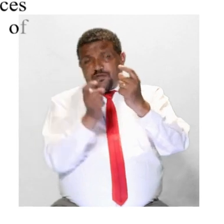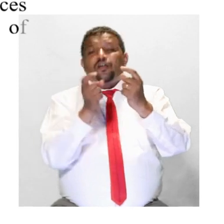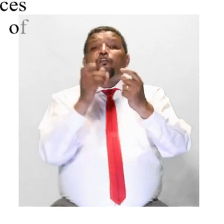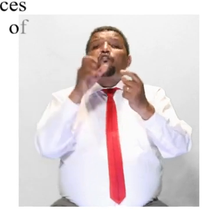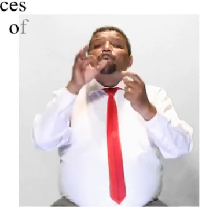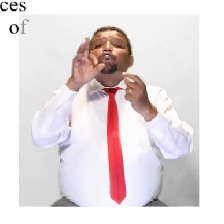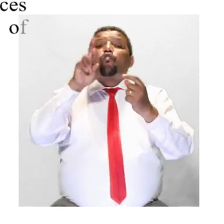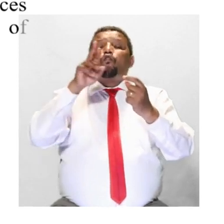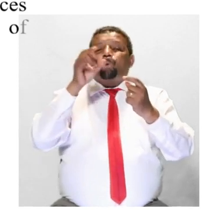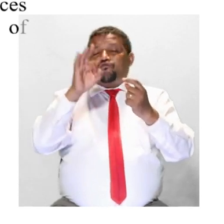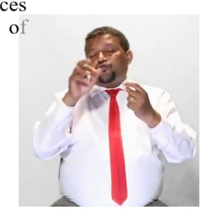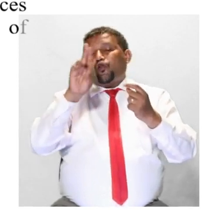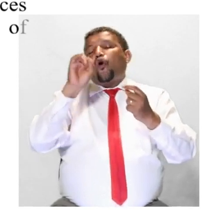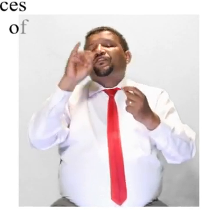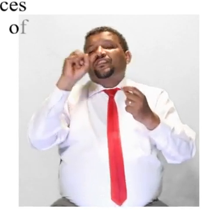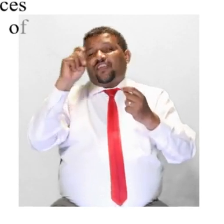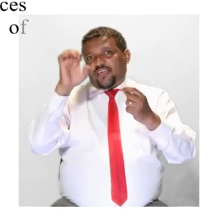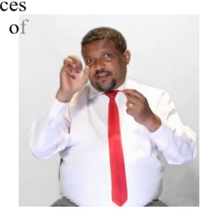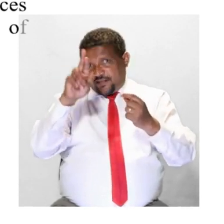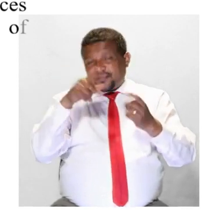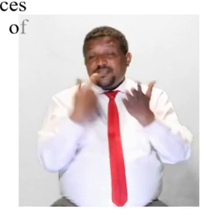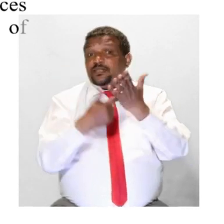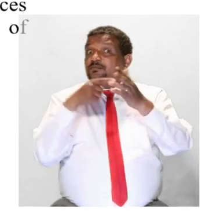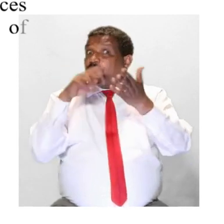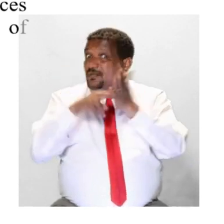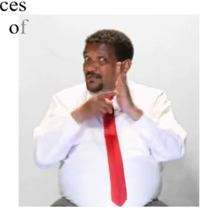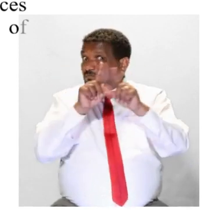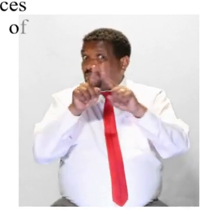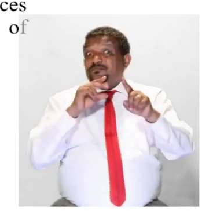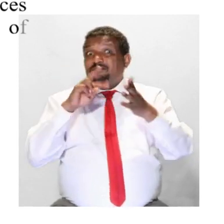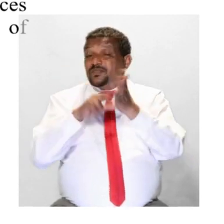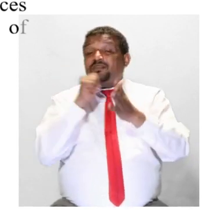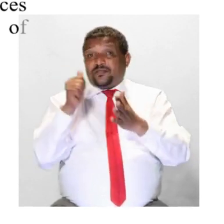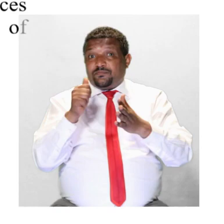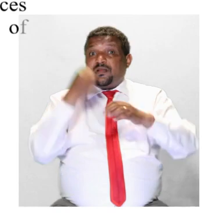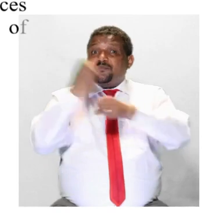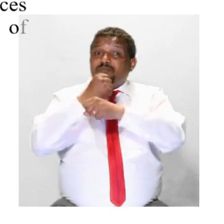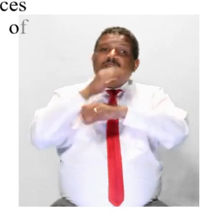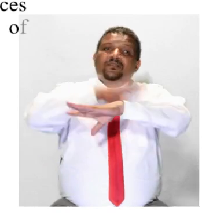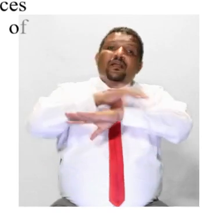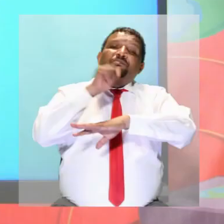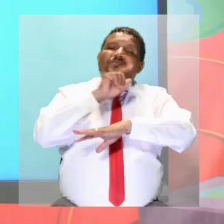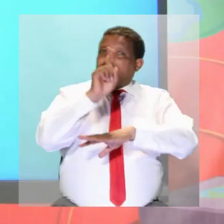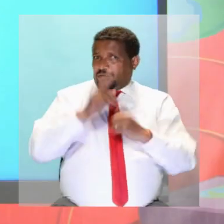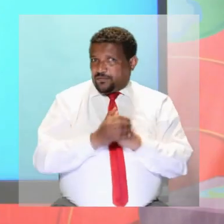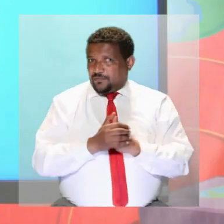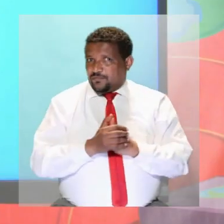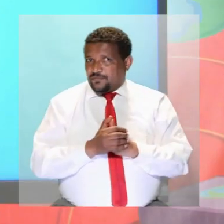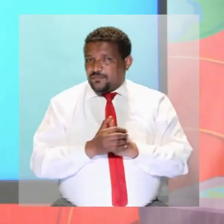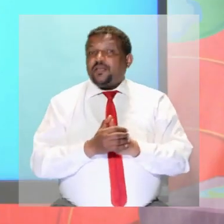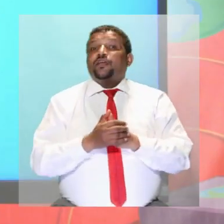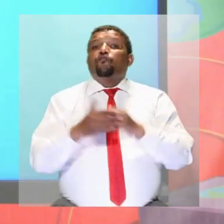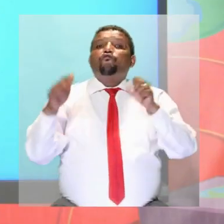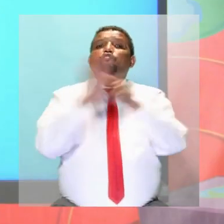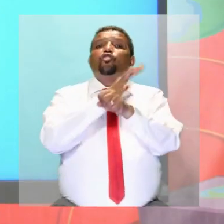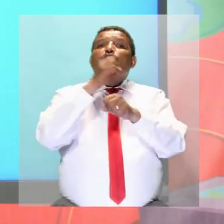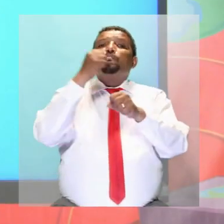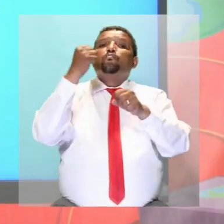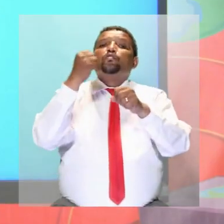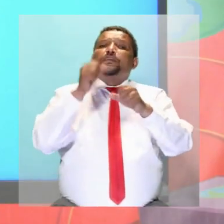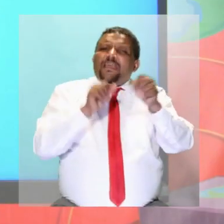frontier, we are not referring the employment and unemployment rate. Rather, when we say full employment, there